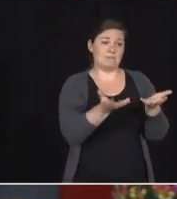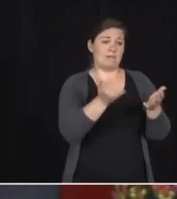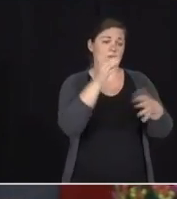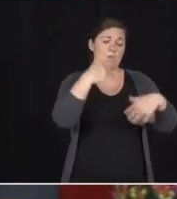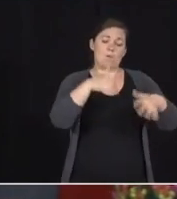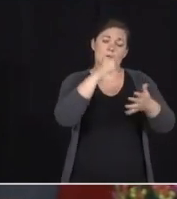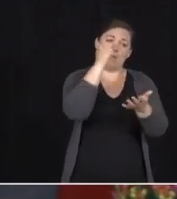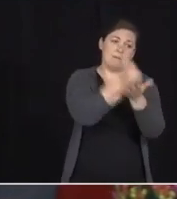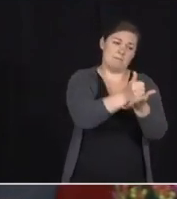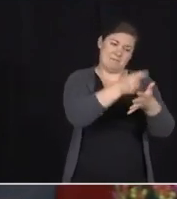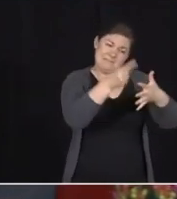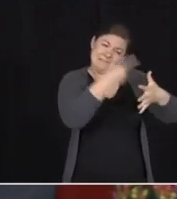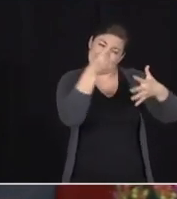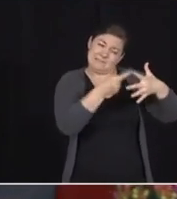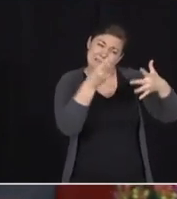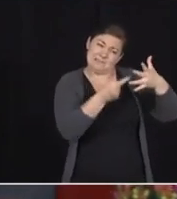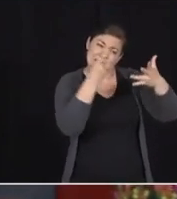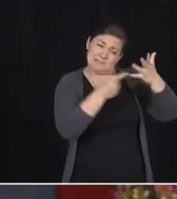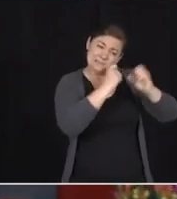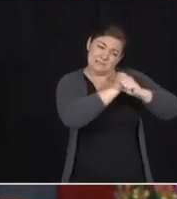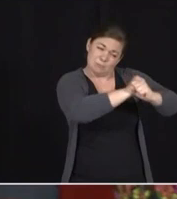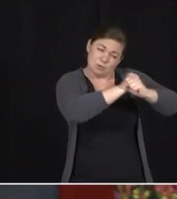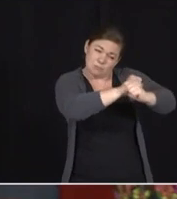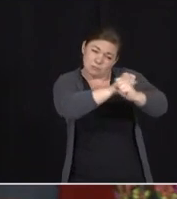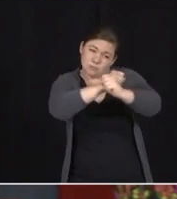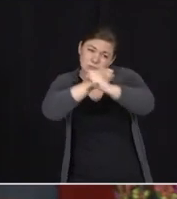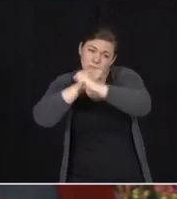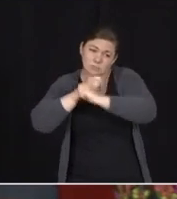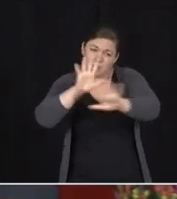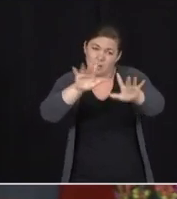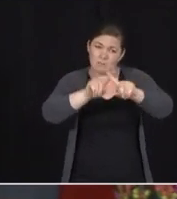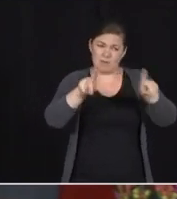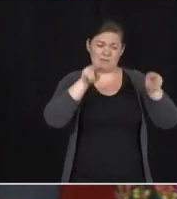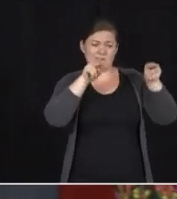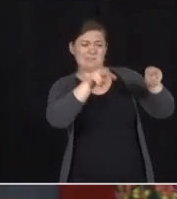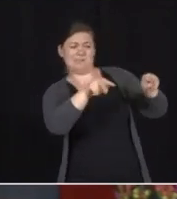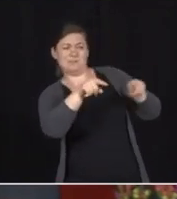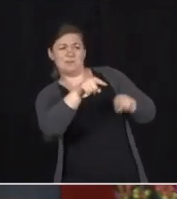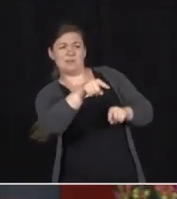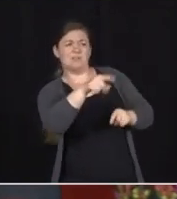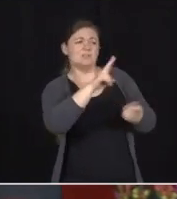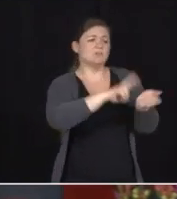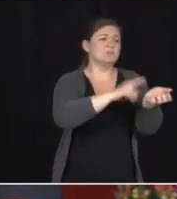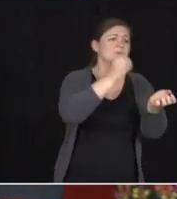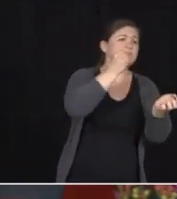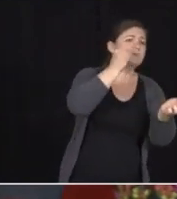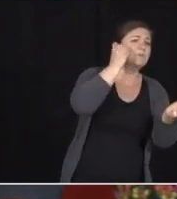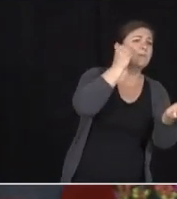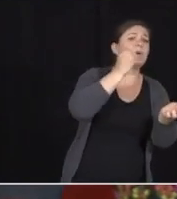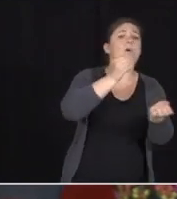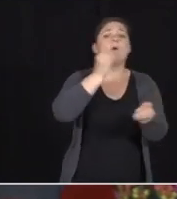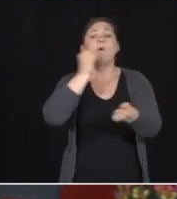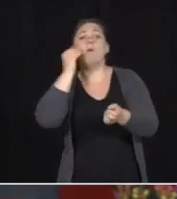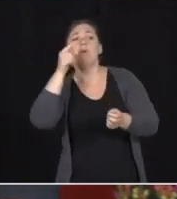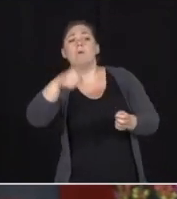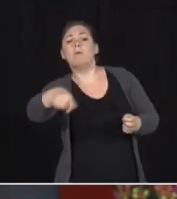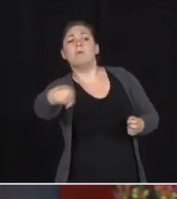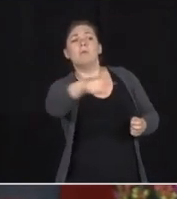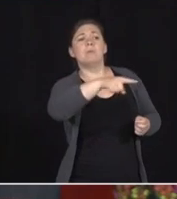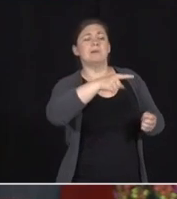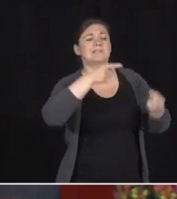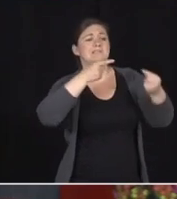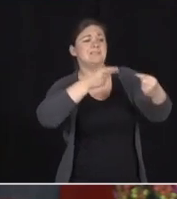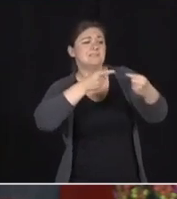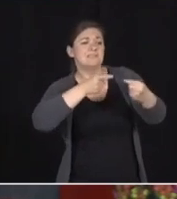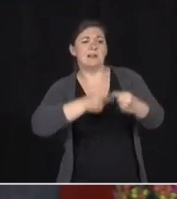happens. And when we look at homes that are struggling to stop or contain the spread of COVID-19, despite the measures we've